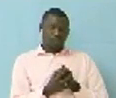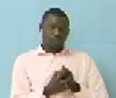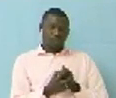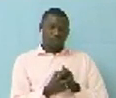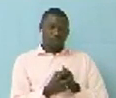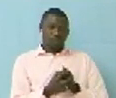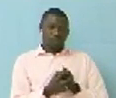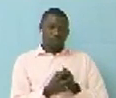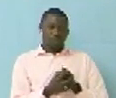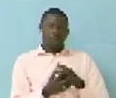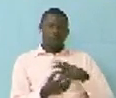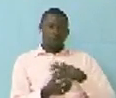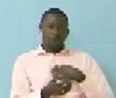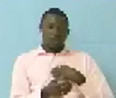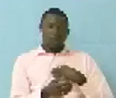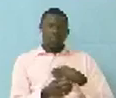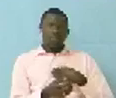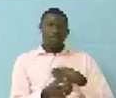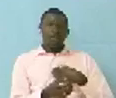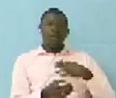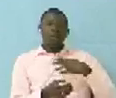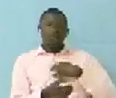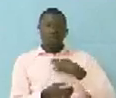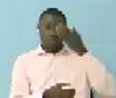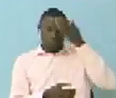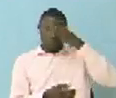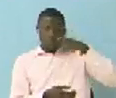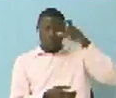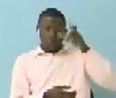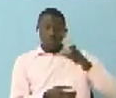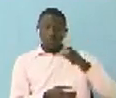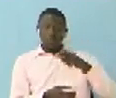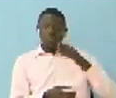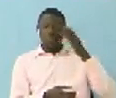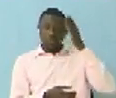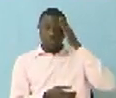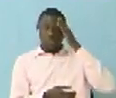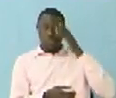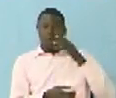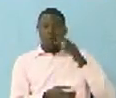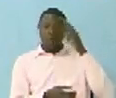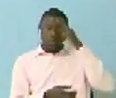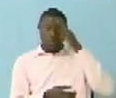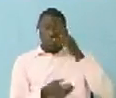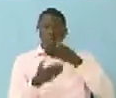in fact, I will let the commission know that the reason why we requested for the GRTS TV to be present,